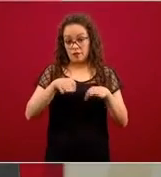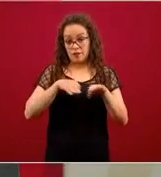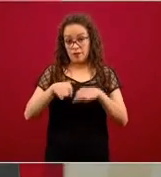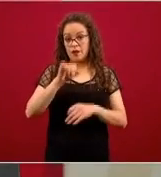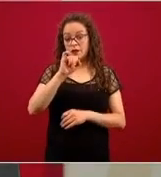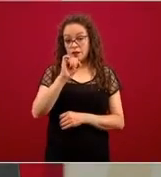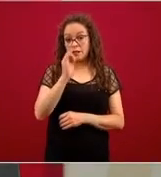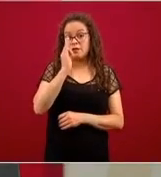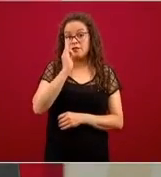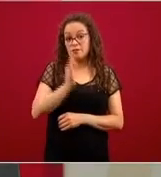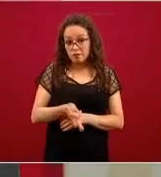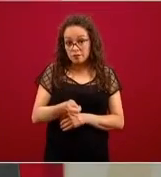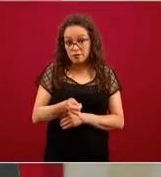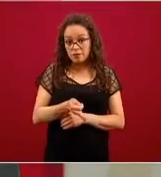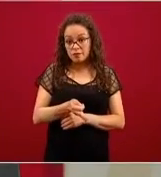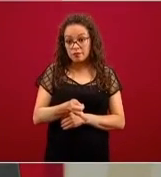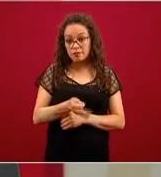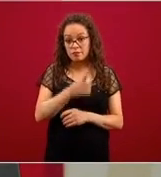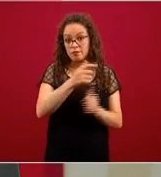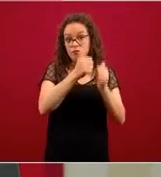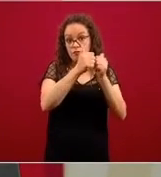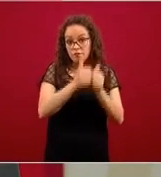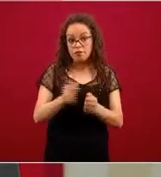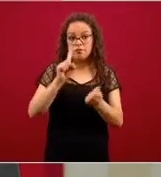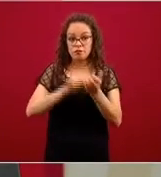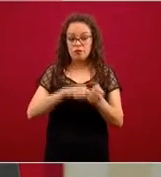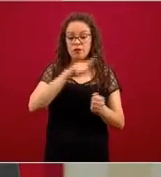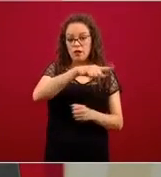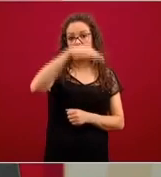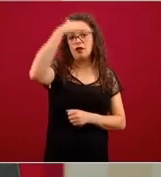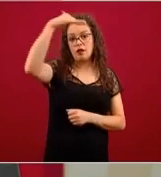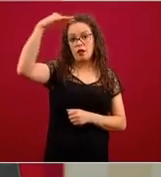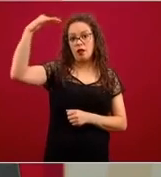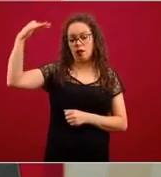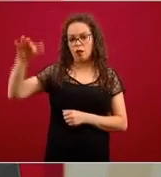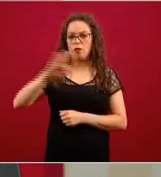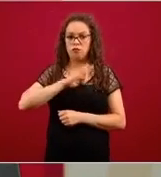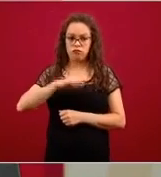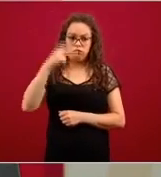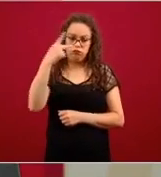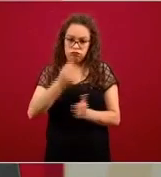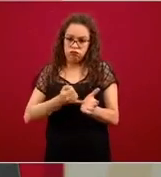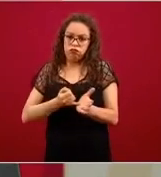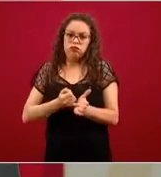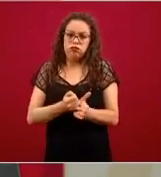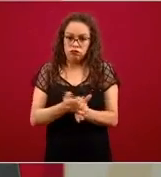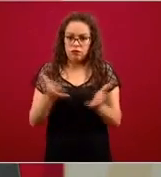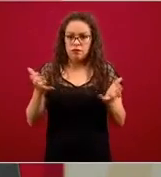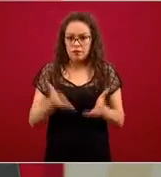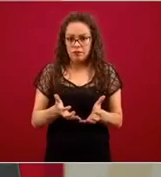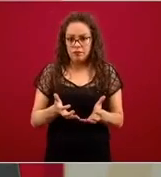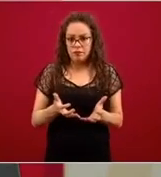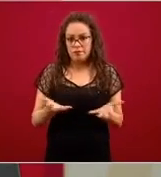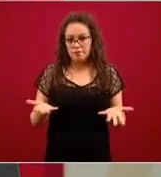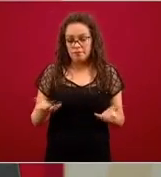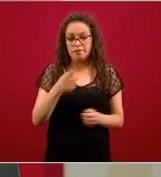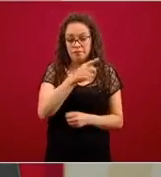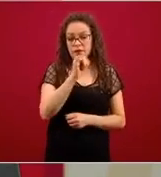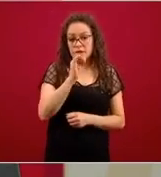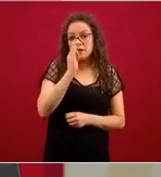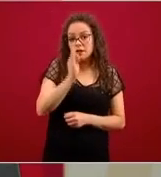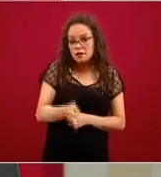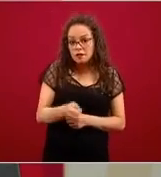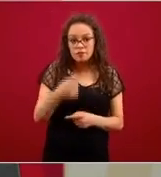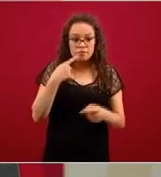are agreeing, if they're doing it of their own free will and they're adults and they can do what they like of their